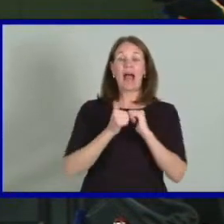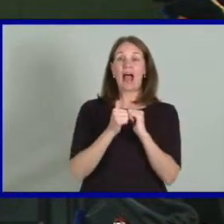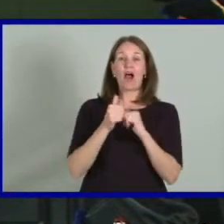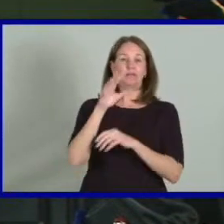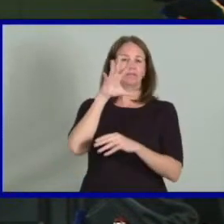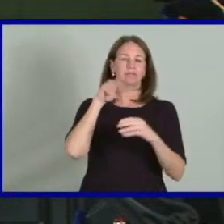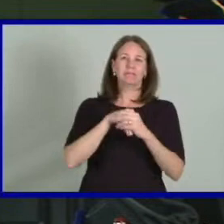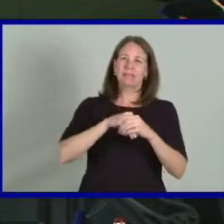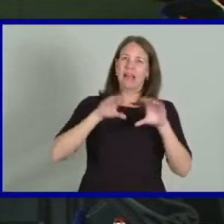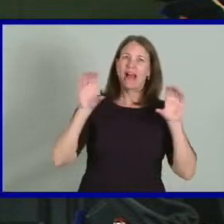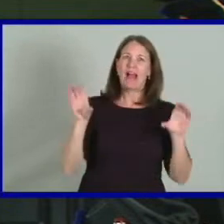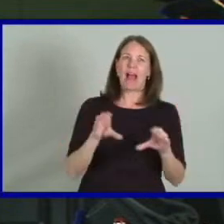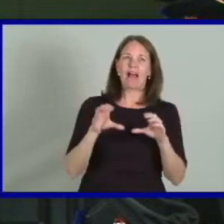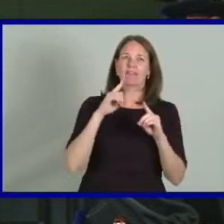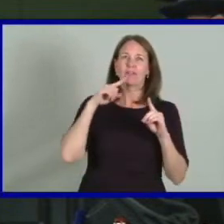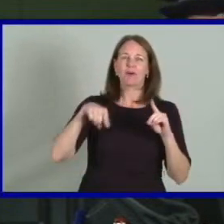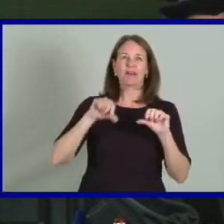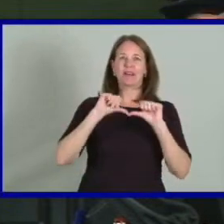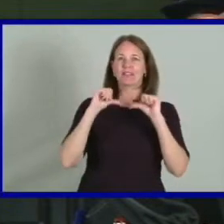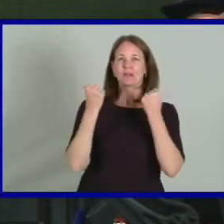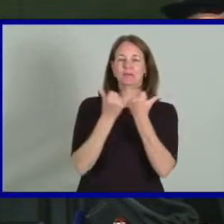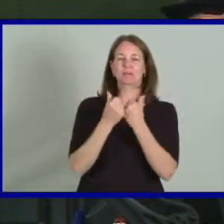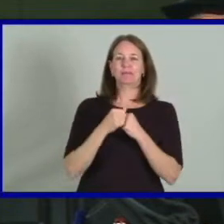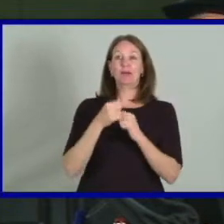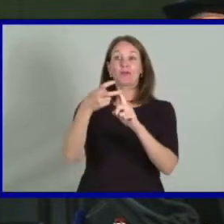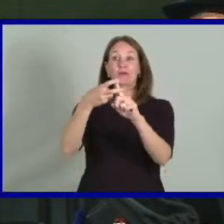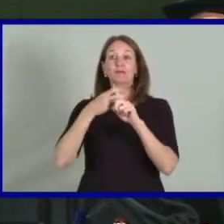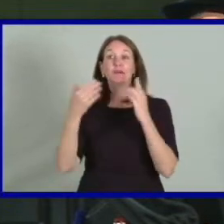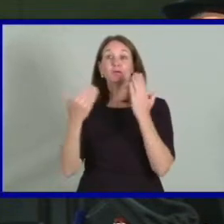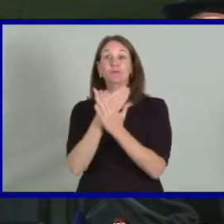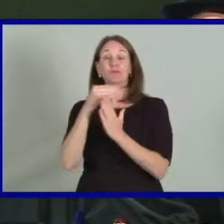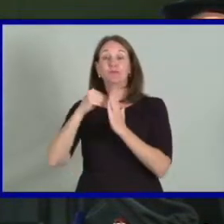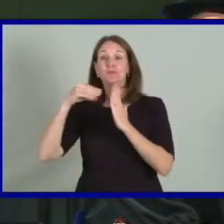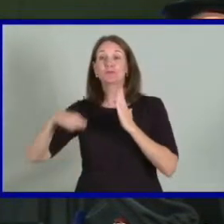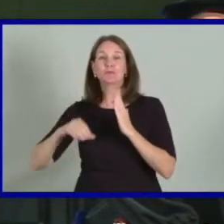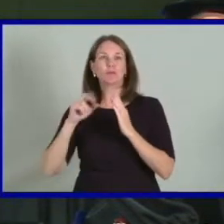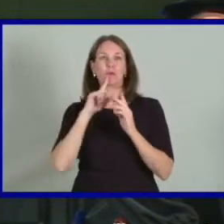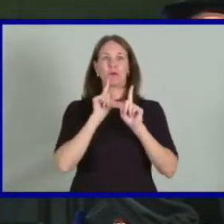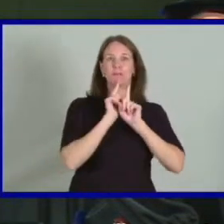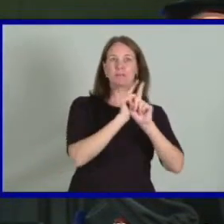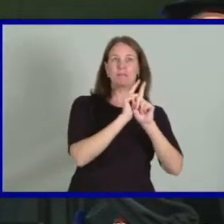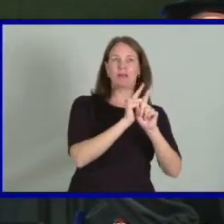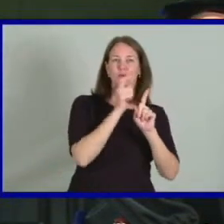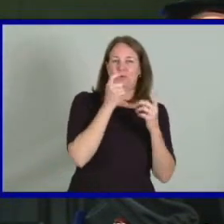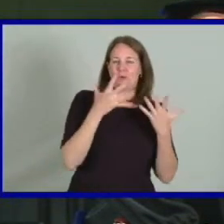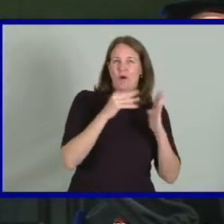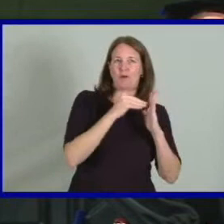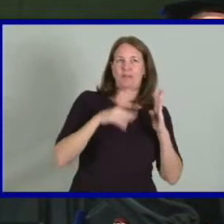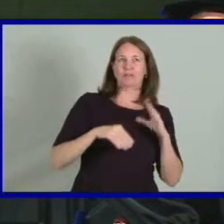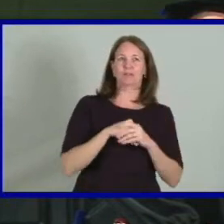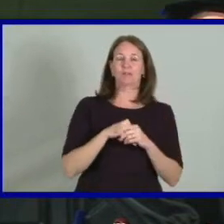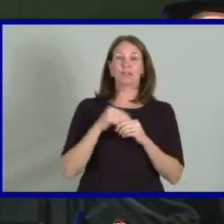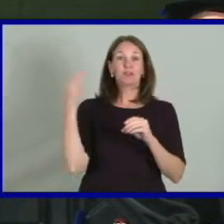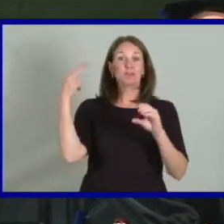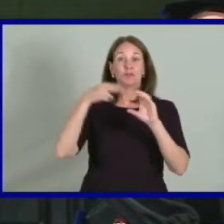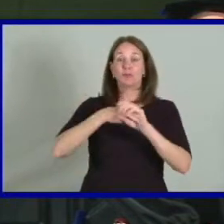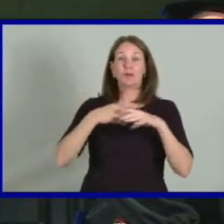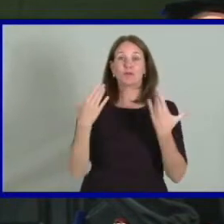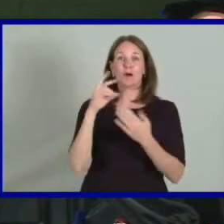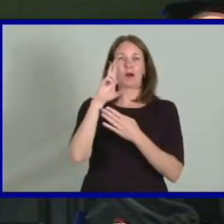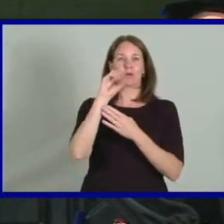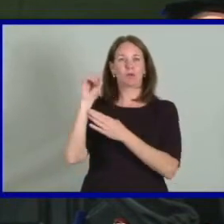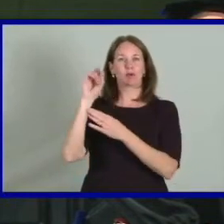Alumni Association, from recruiting new Zips to mentoring current ones, by joining the Root Crew, our